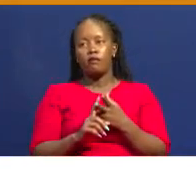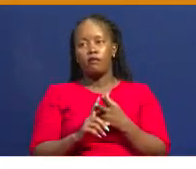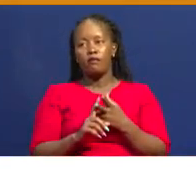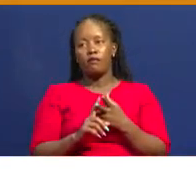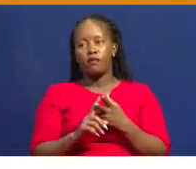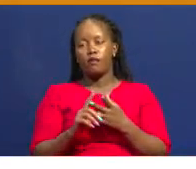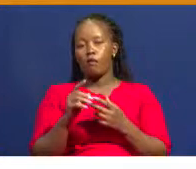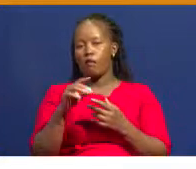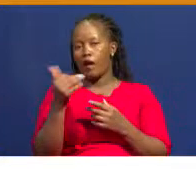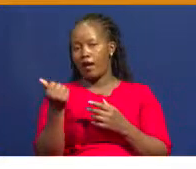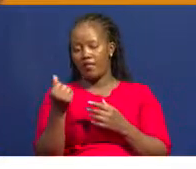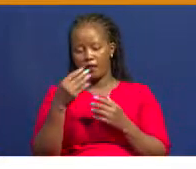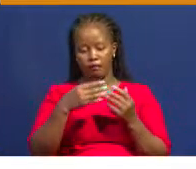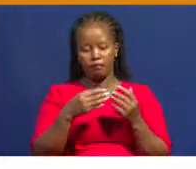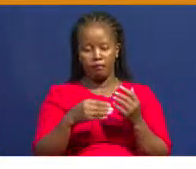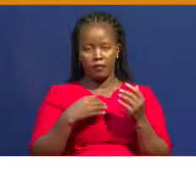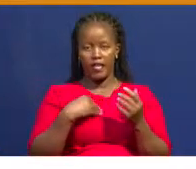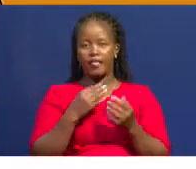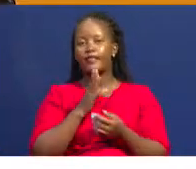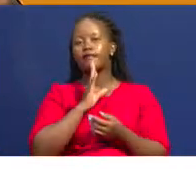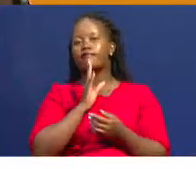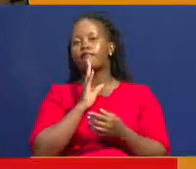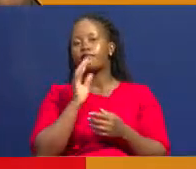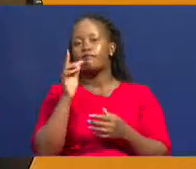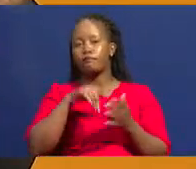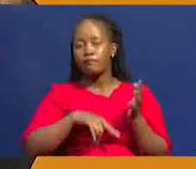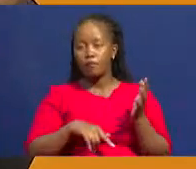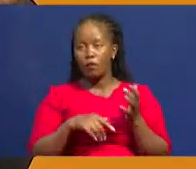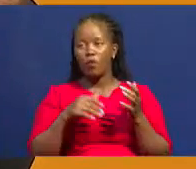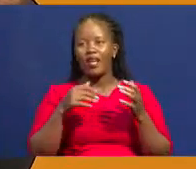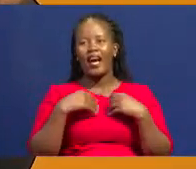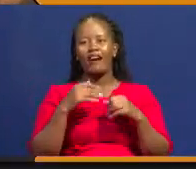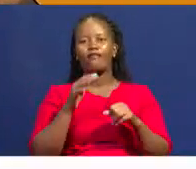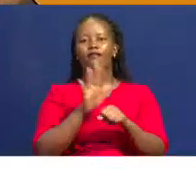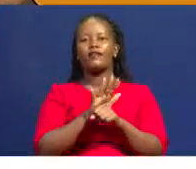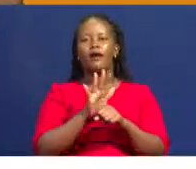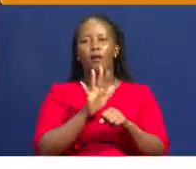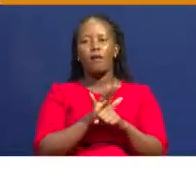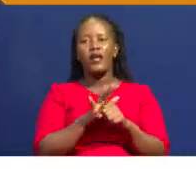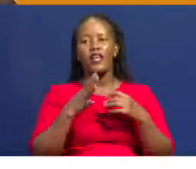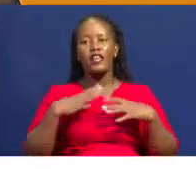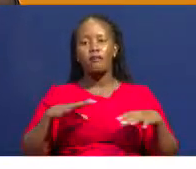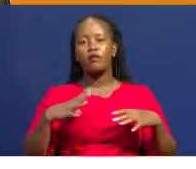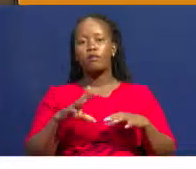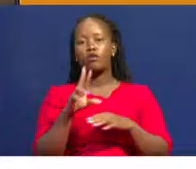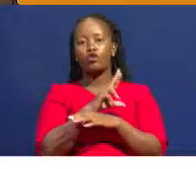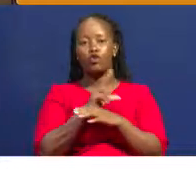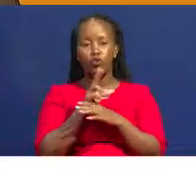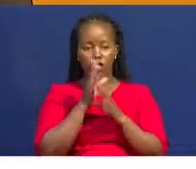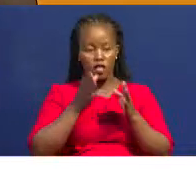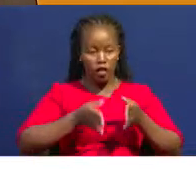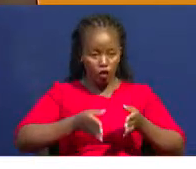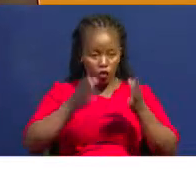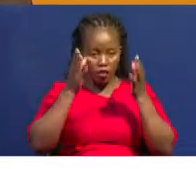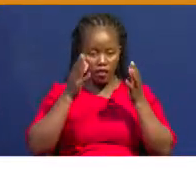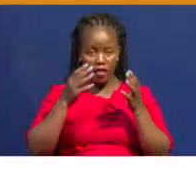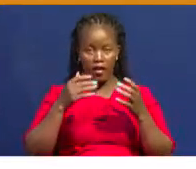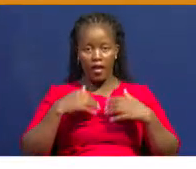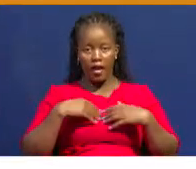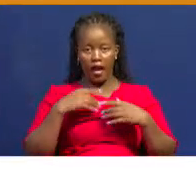Omata was saying, there are many road users. We have pedestrians, we